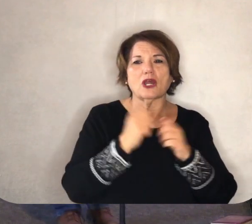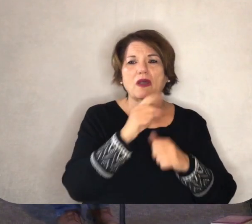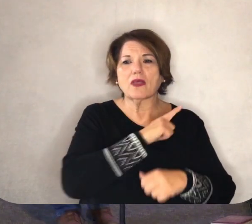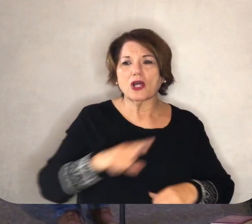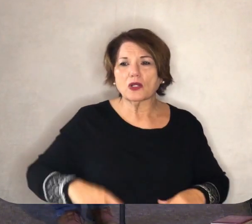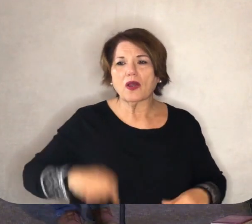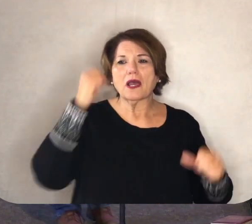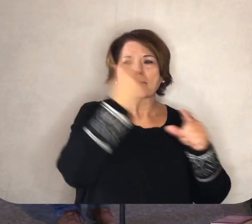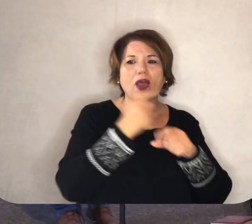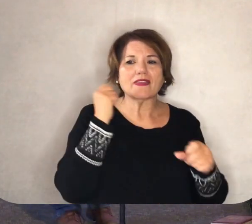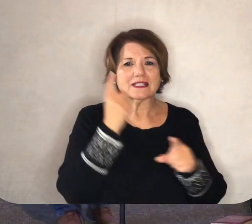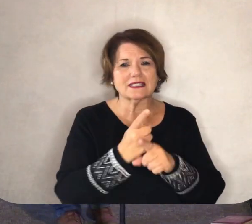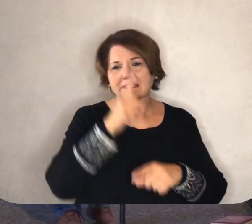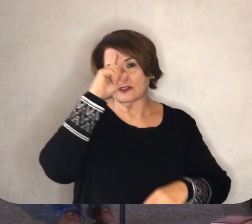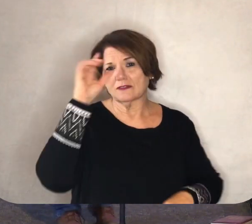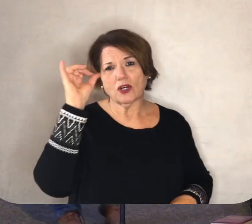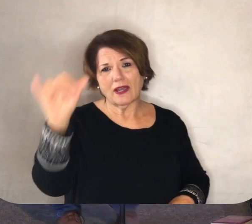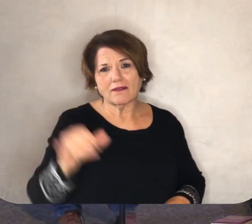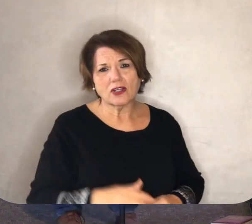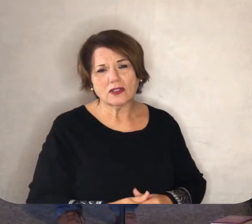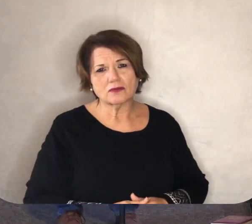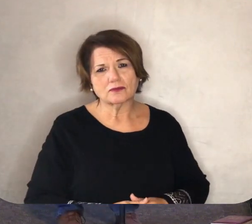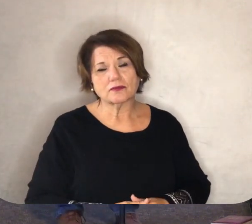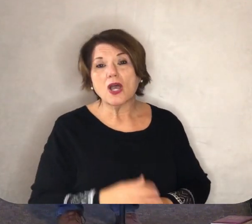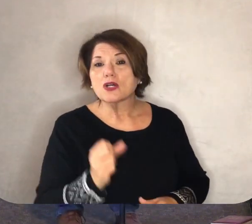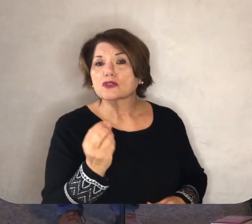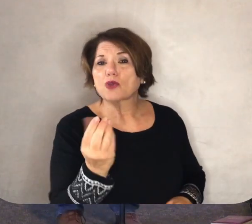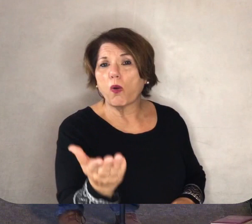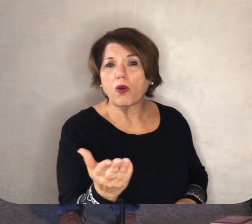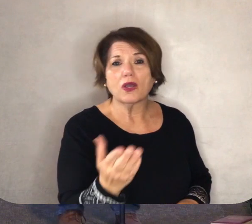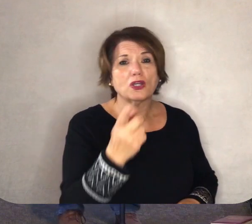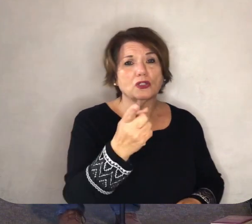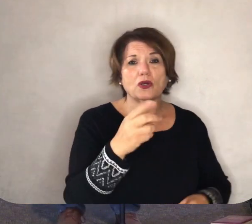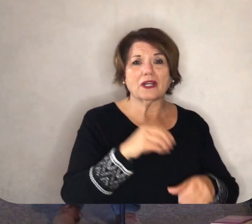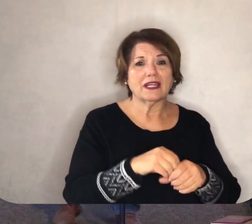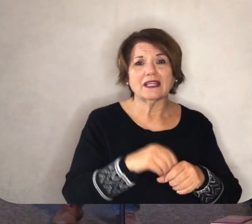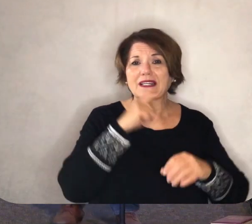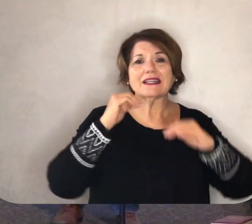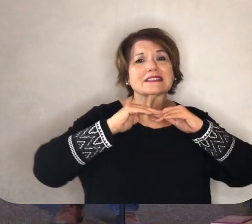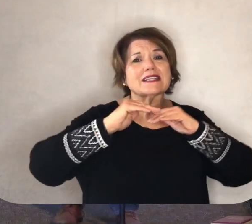our brothers and sisters forever. So, even if you are in a desert,